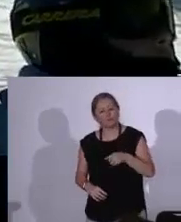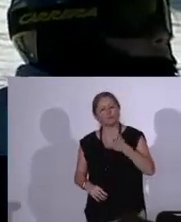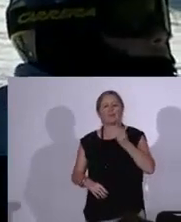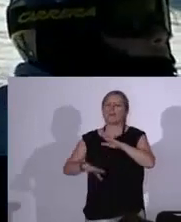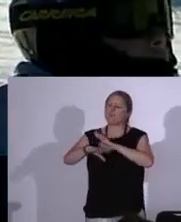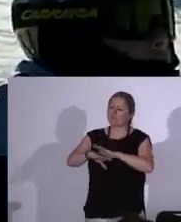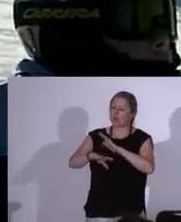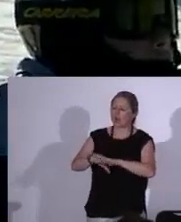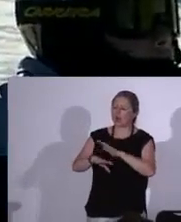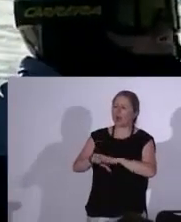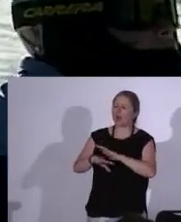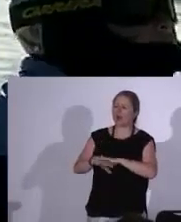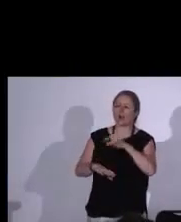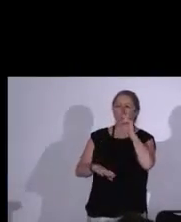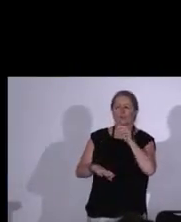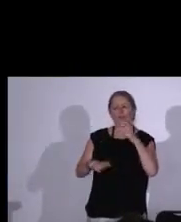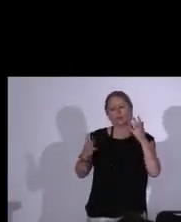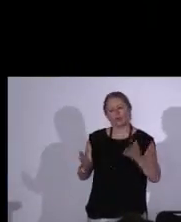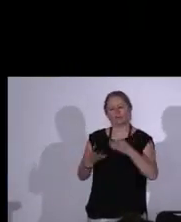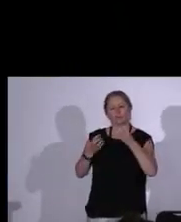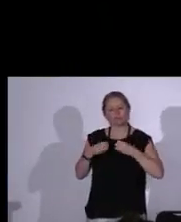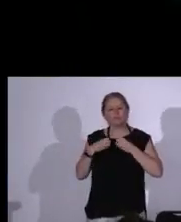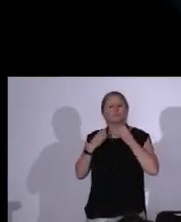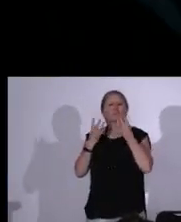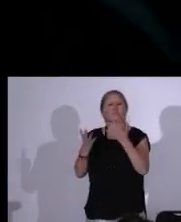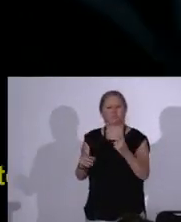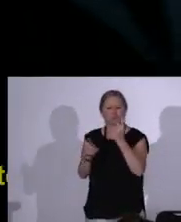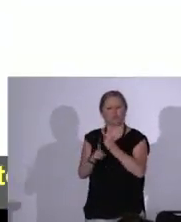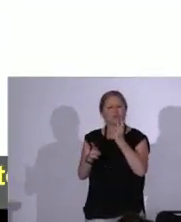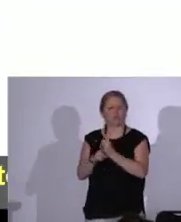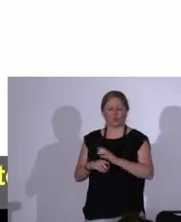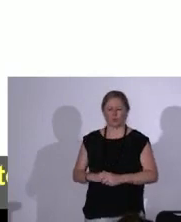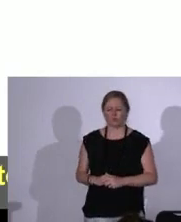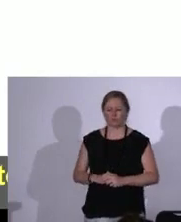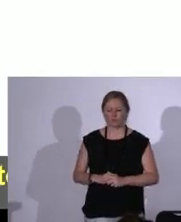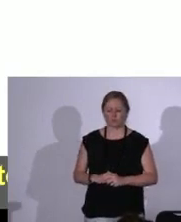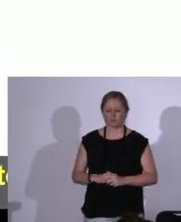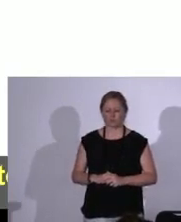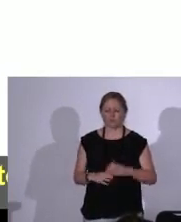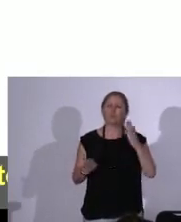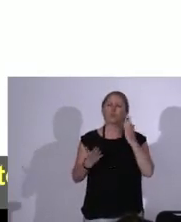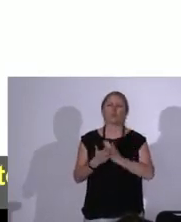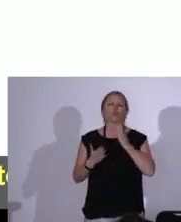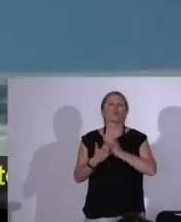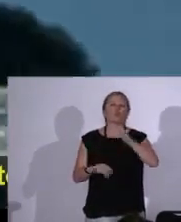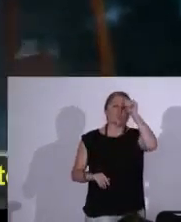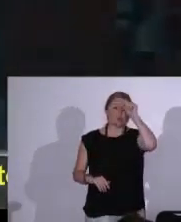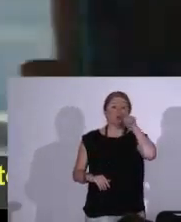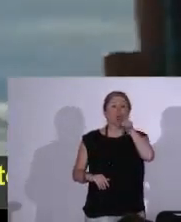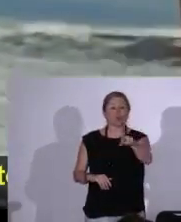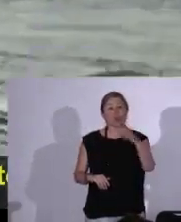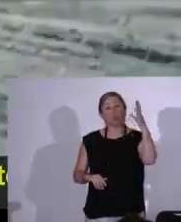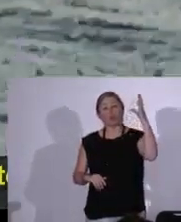to get out what they need to say or what they need to get through to you. And they really to know that you're actually listening.